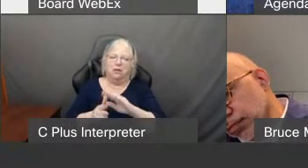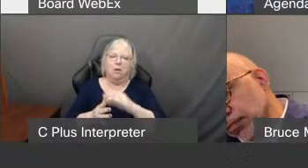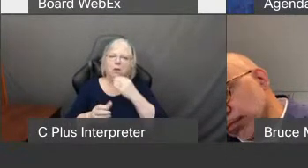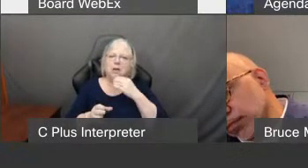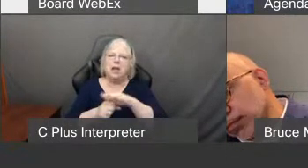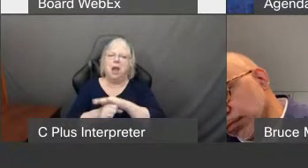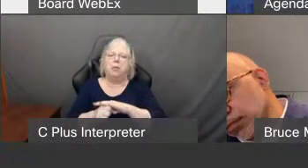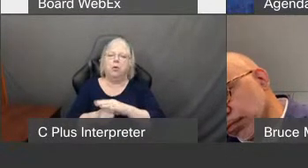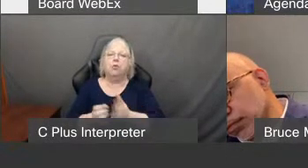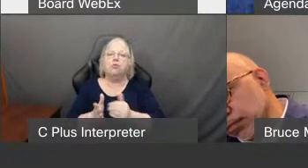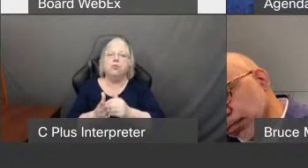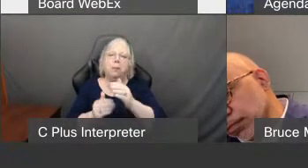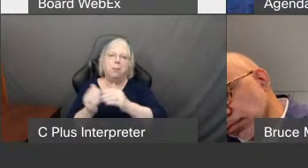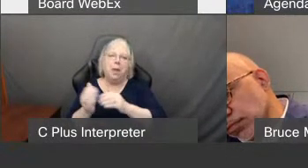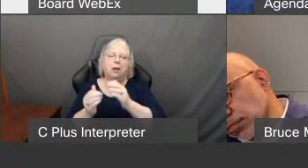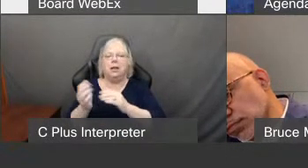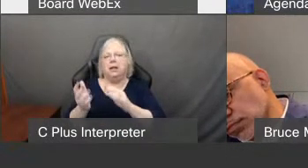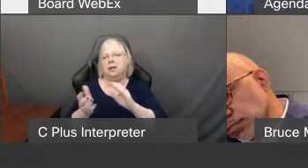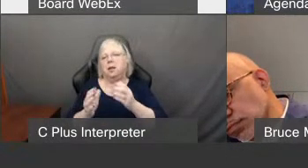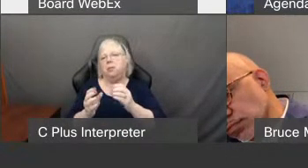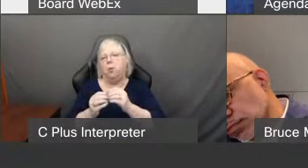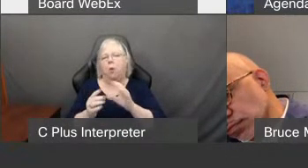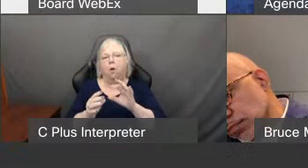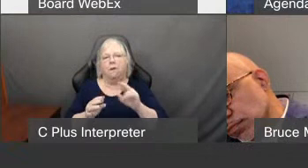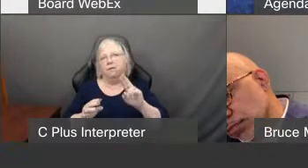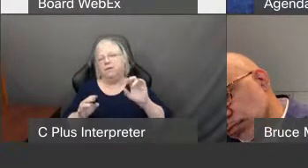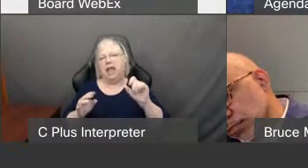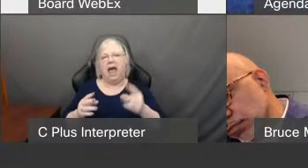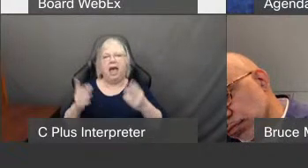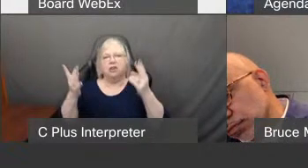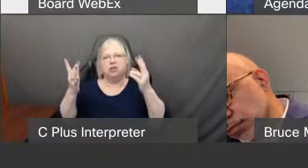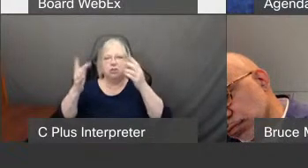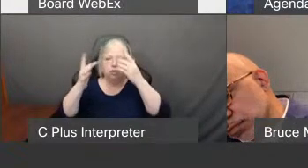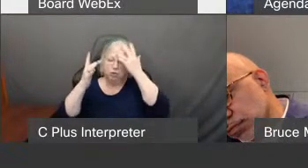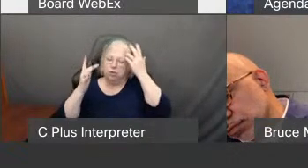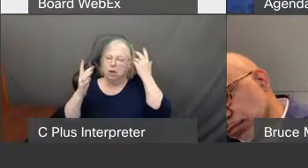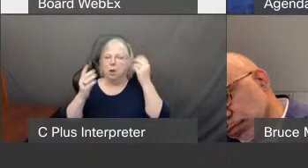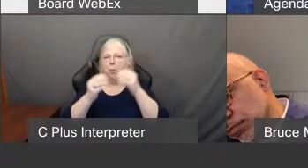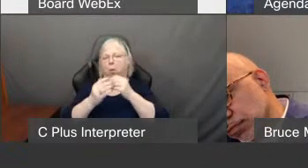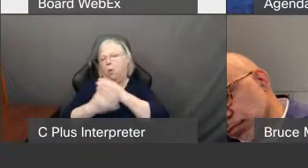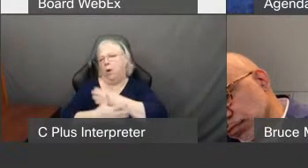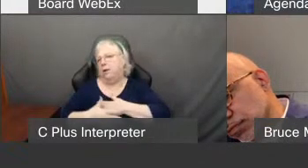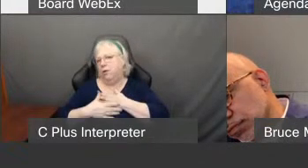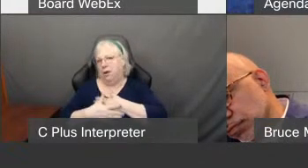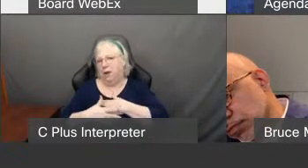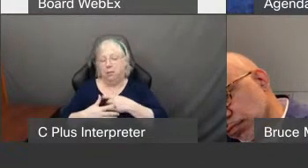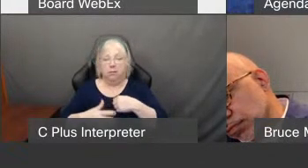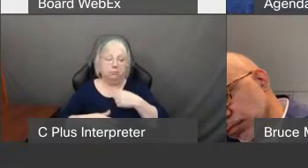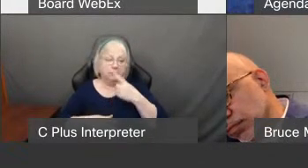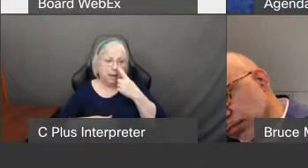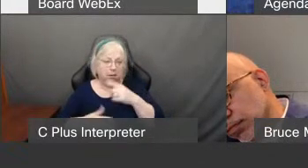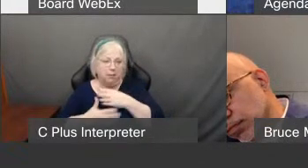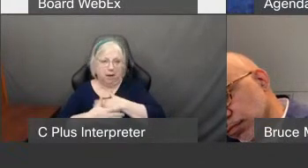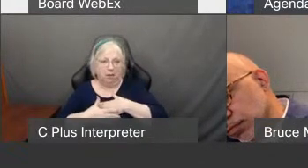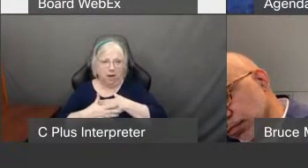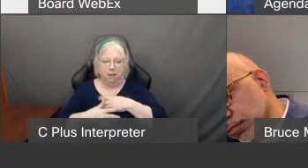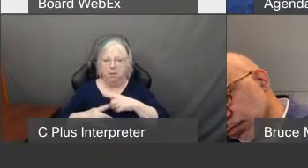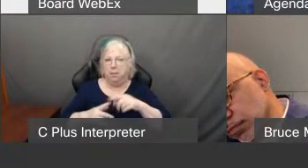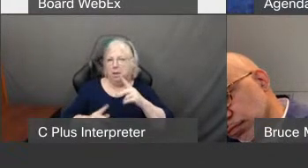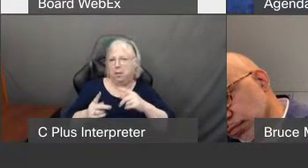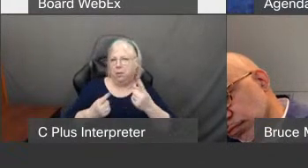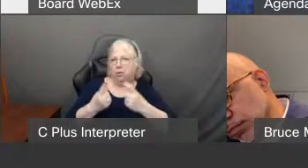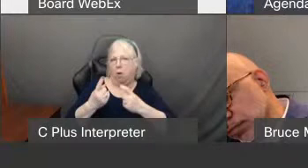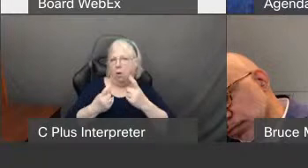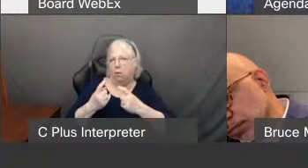flash, there was more entertainment, and I don't mind entertainment, but the people that have been talking to me are